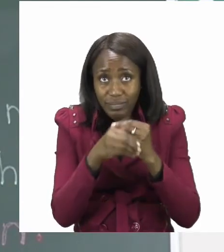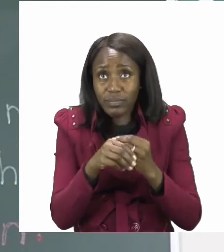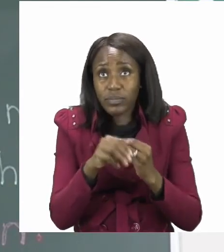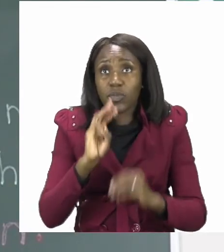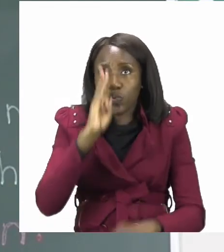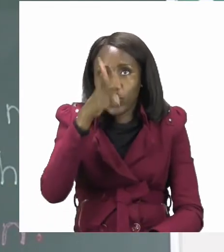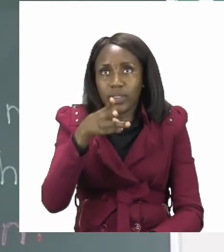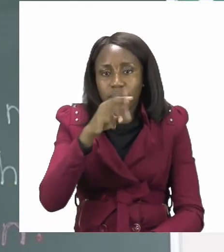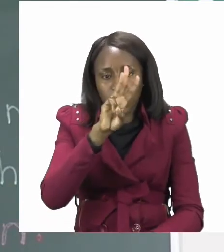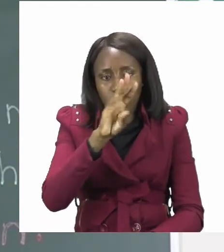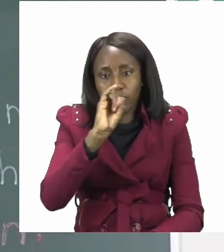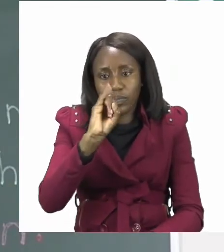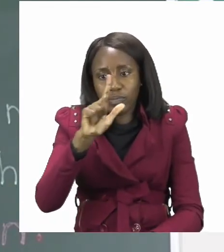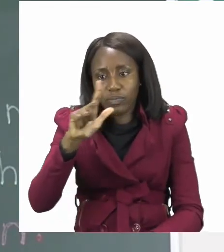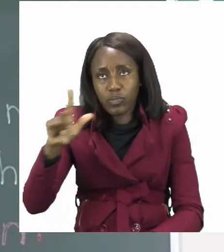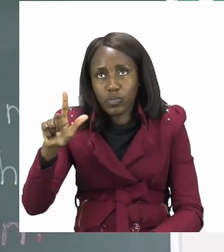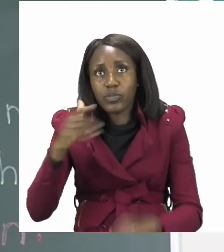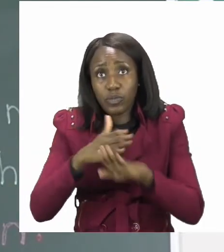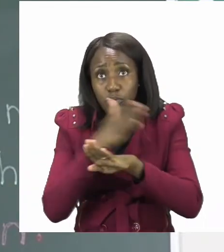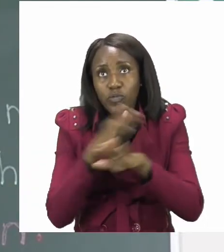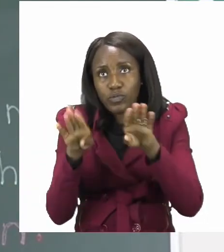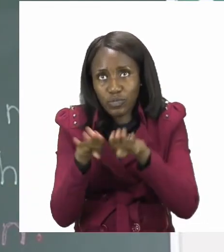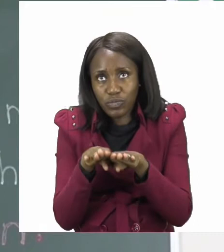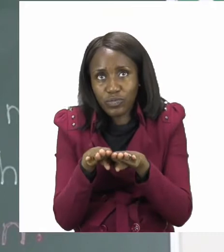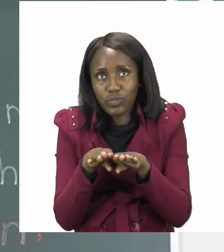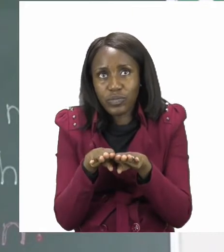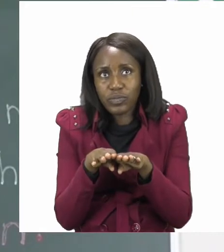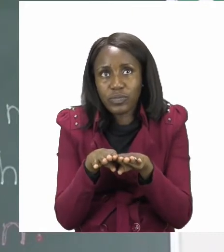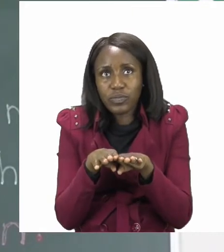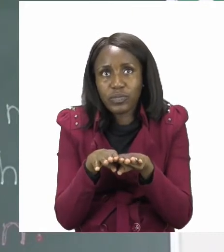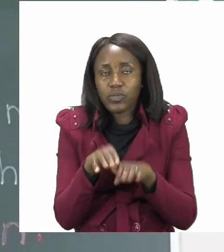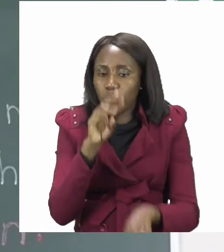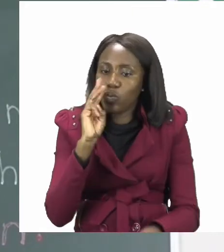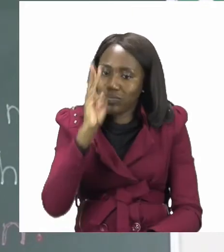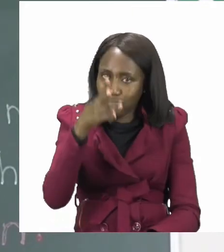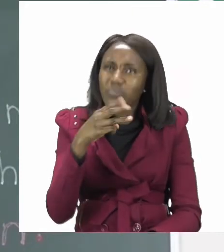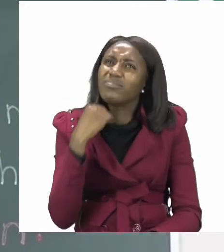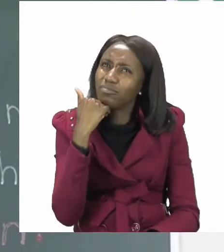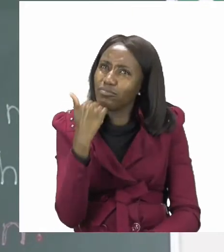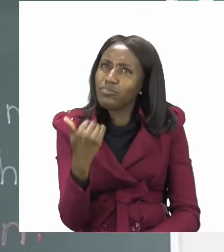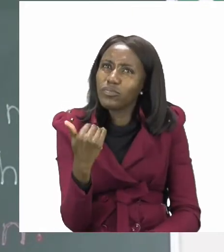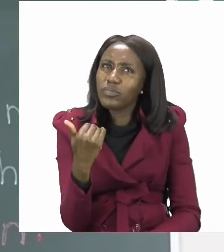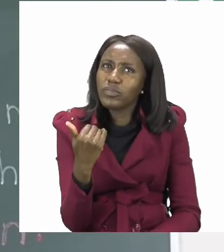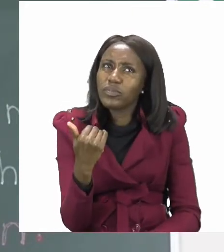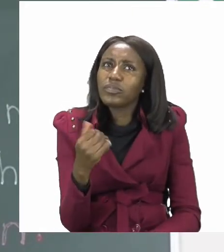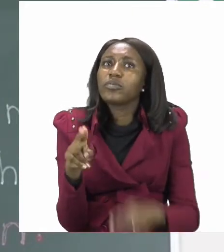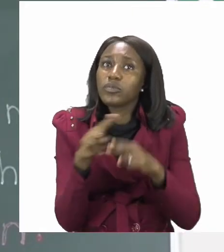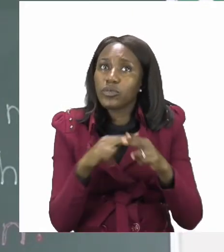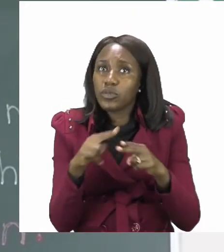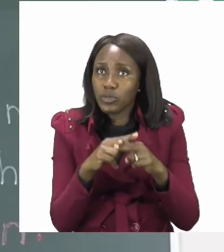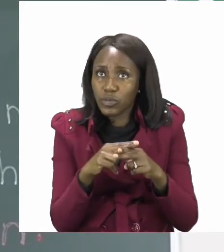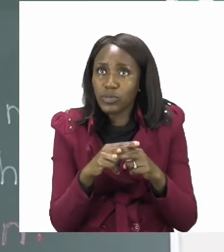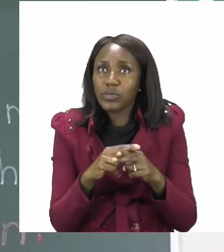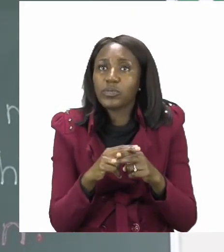will before an action. So the word will is very important. That's the one that will help us